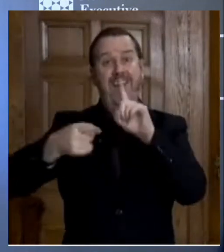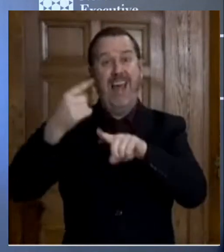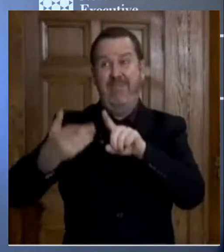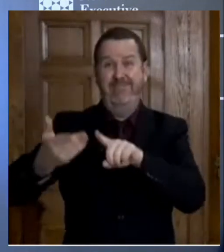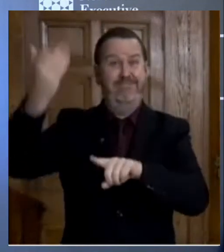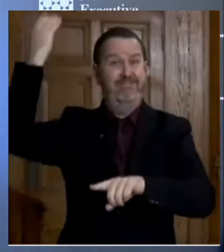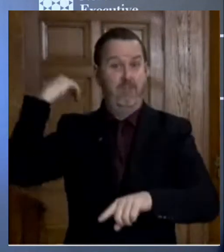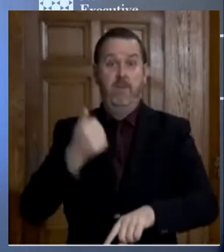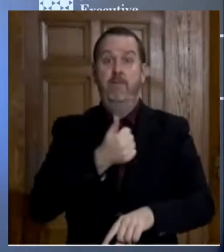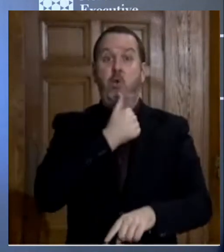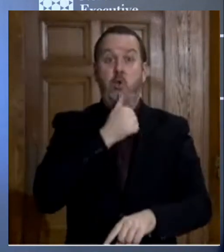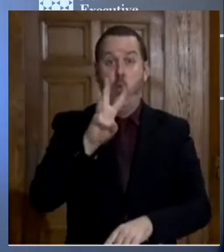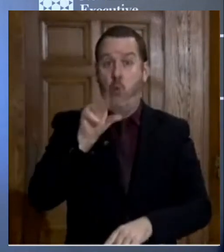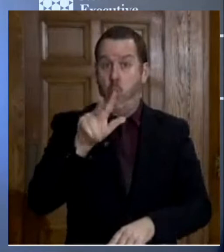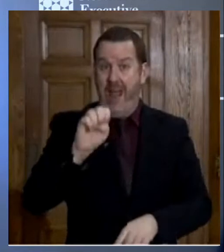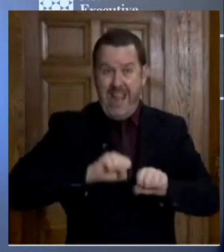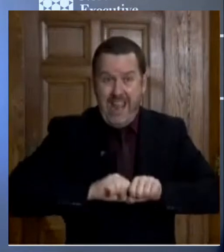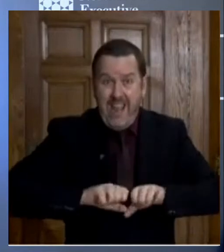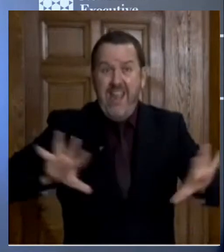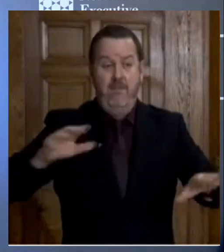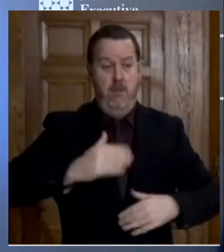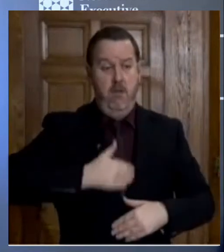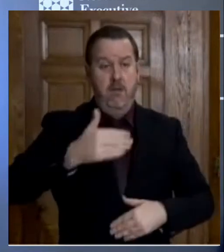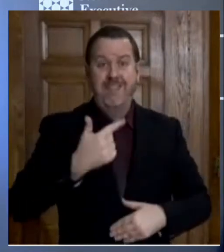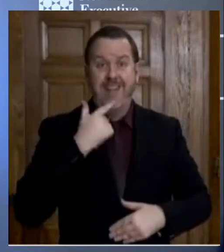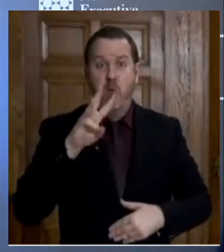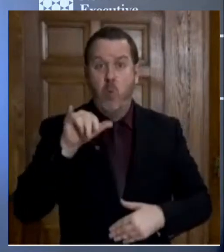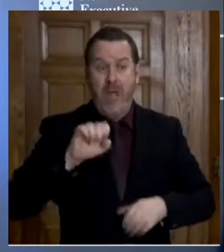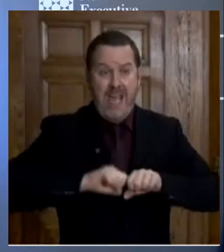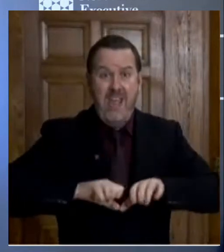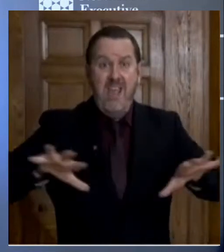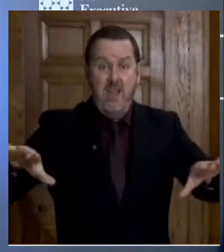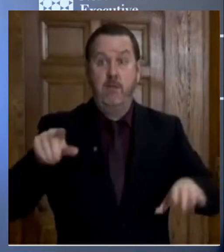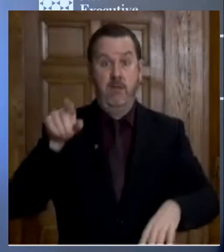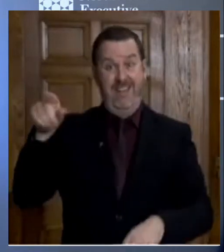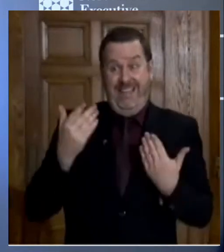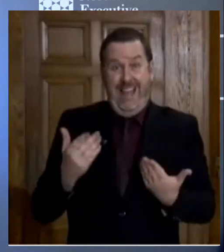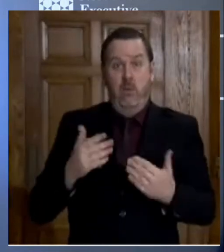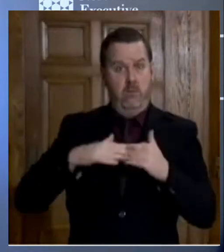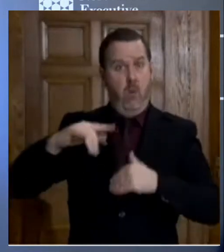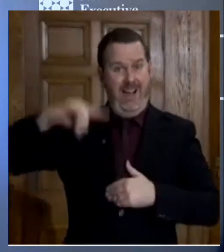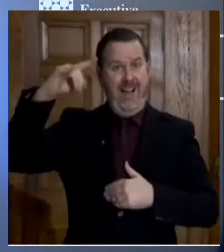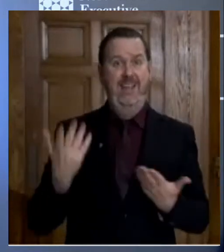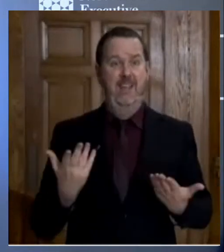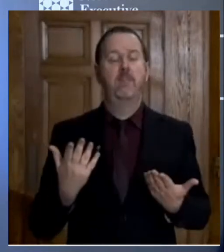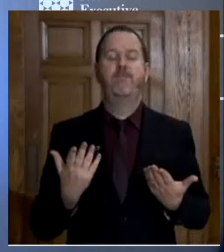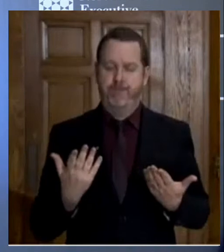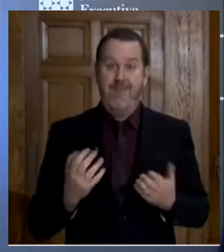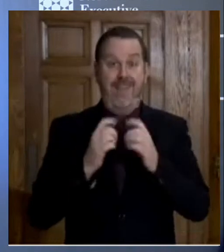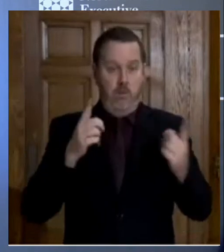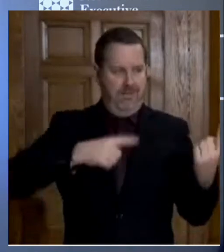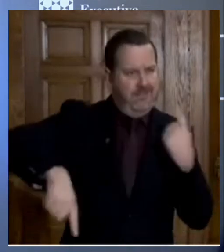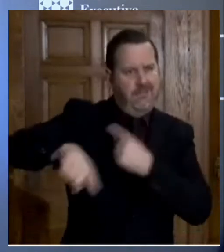or wave 2 of this epidemic. So what everyone is doing is working to reduce cases,